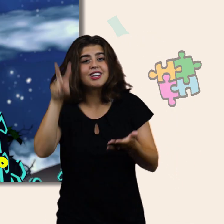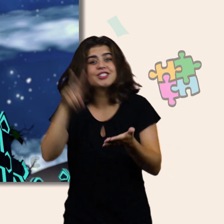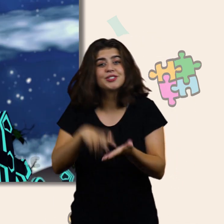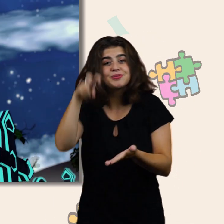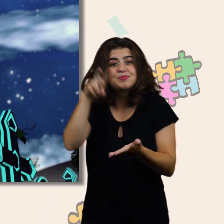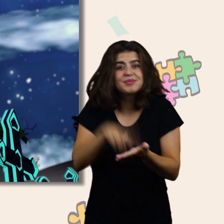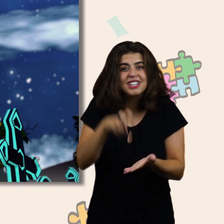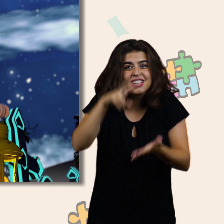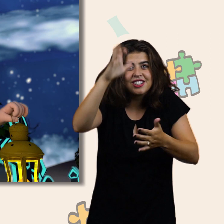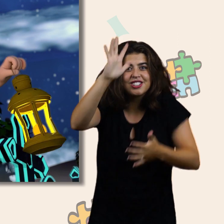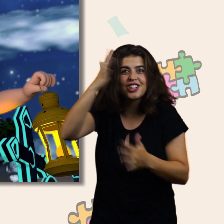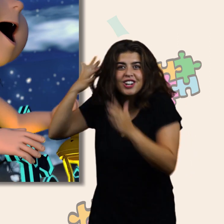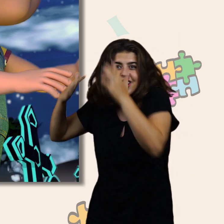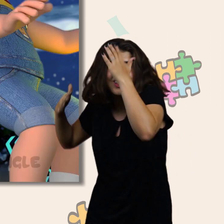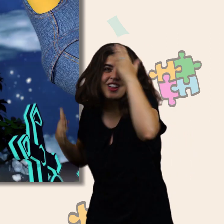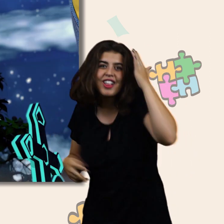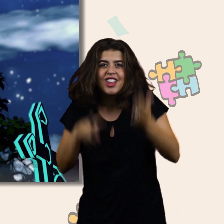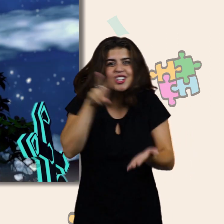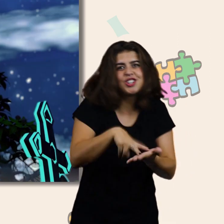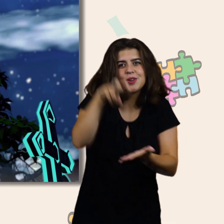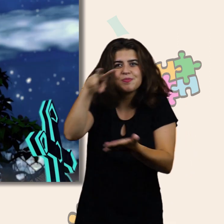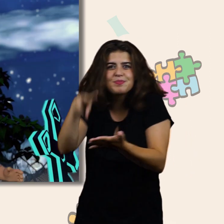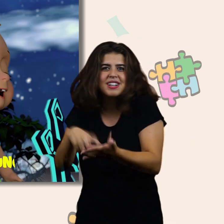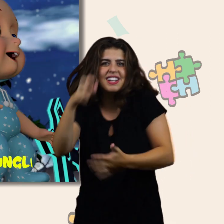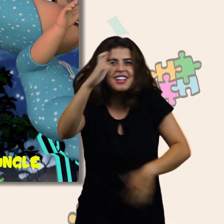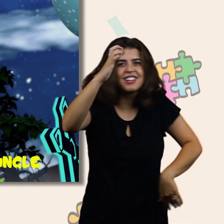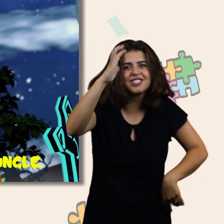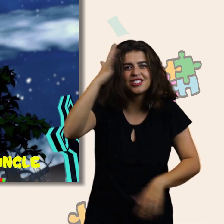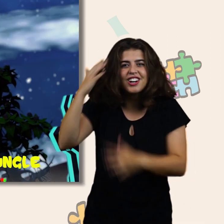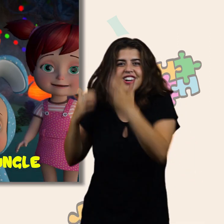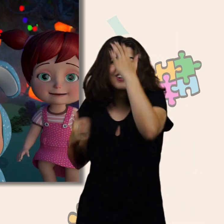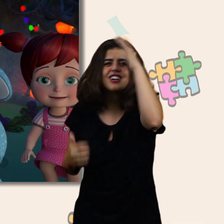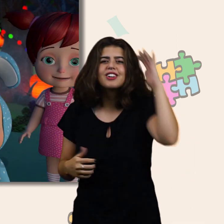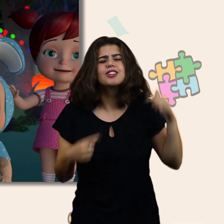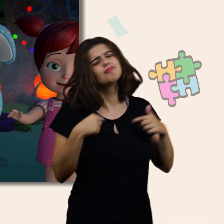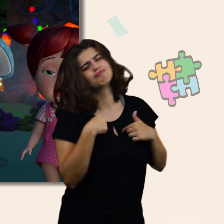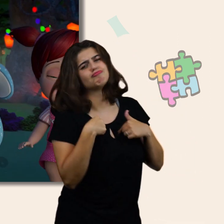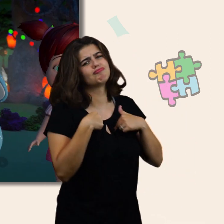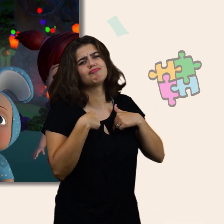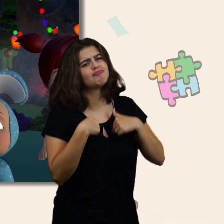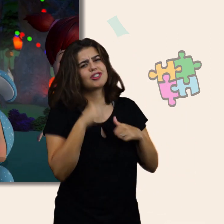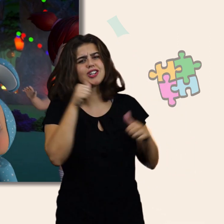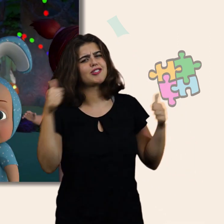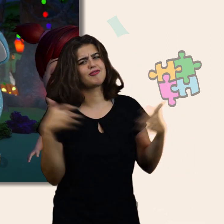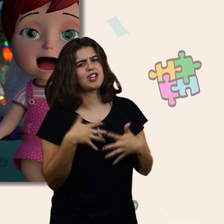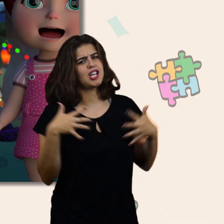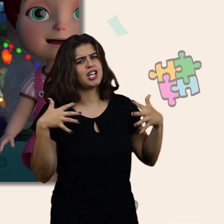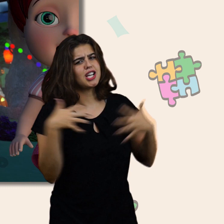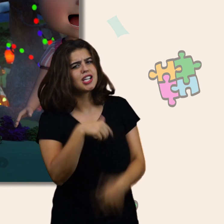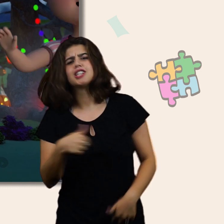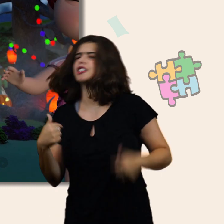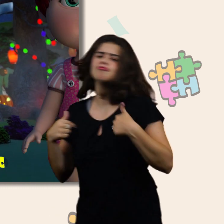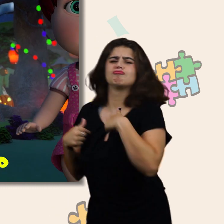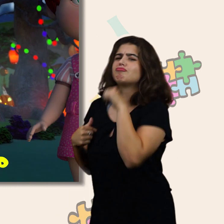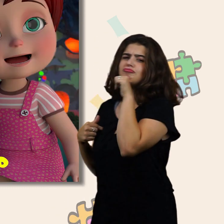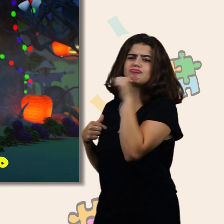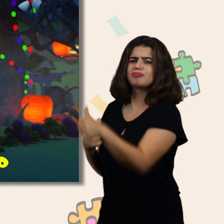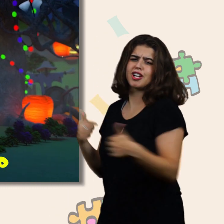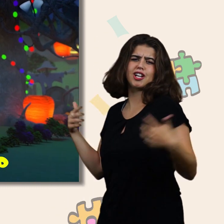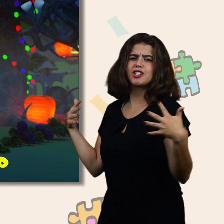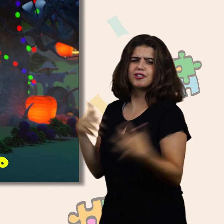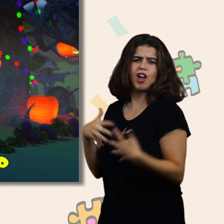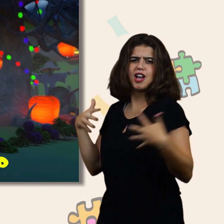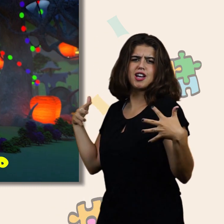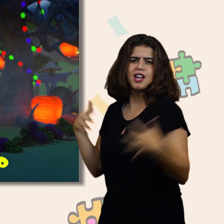afraid. Jumping in the jungle, jumping in the jungle. We're not afraid,